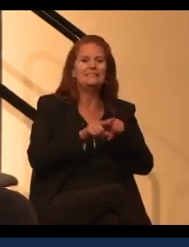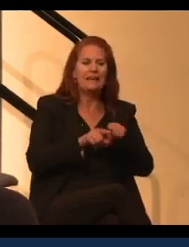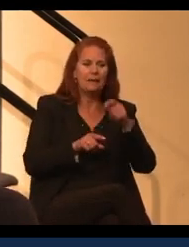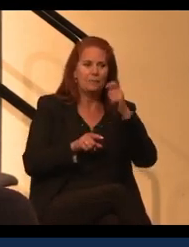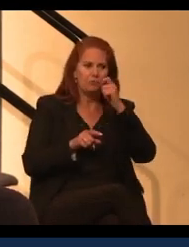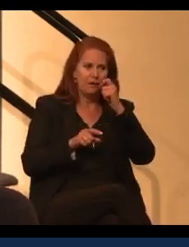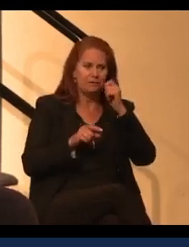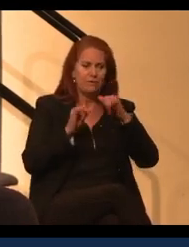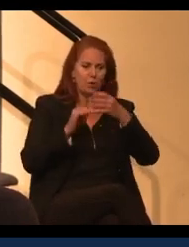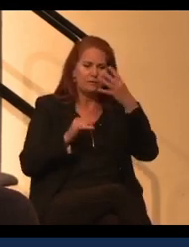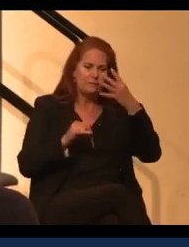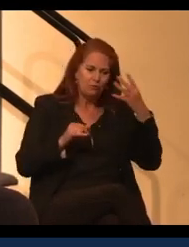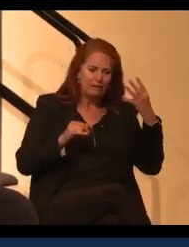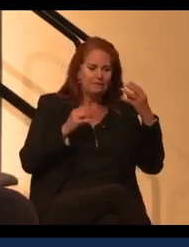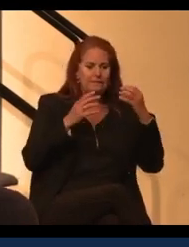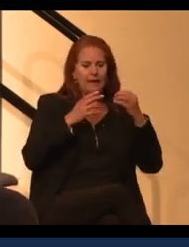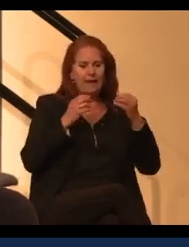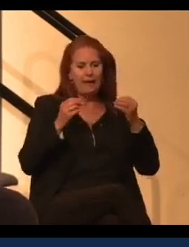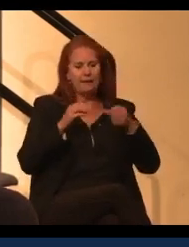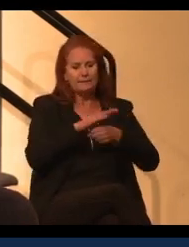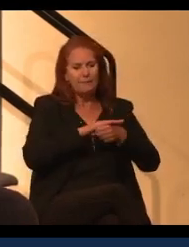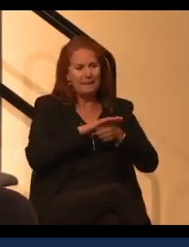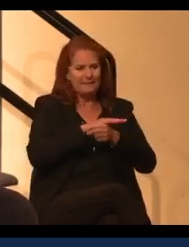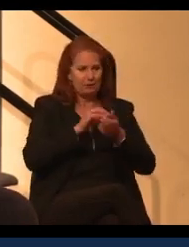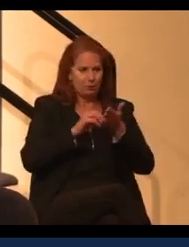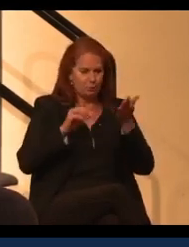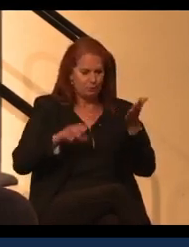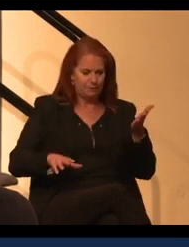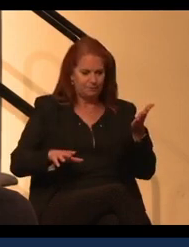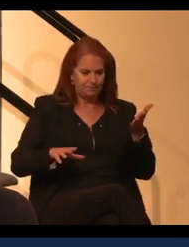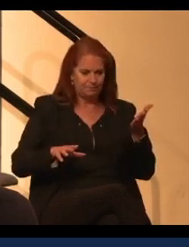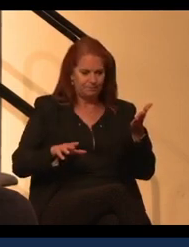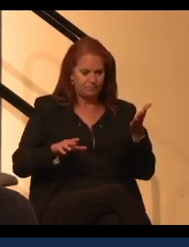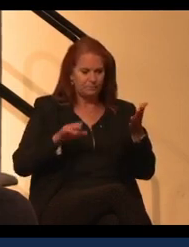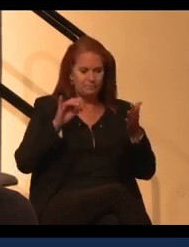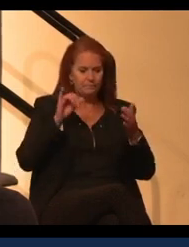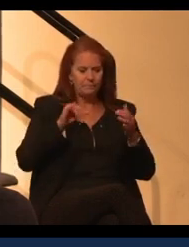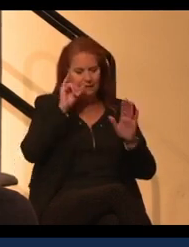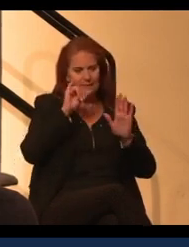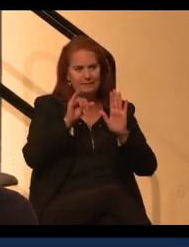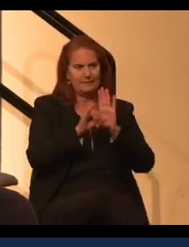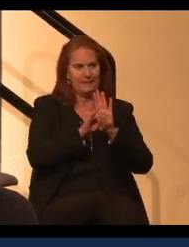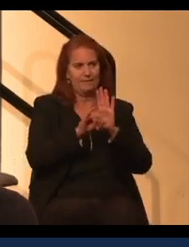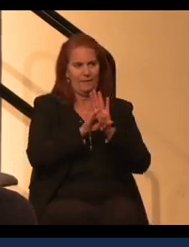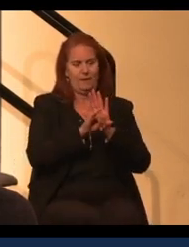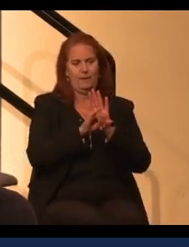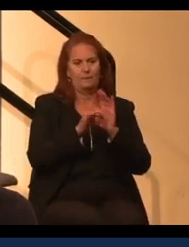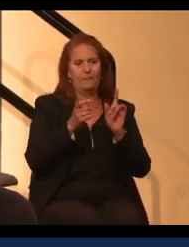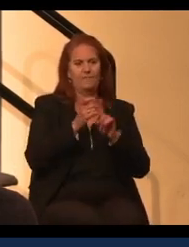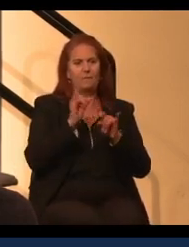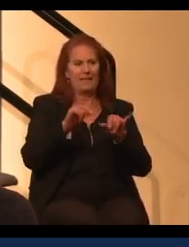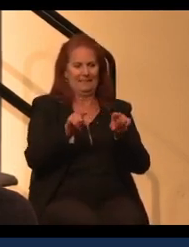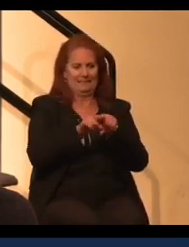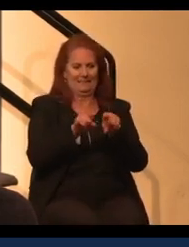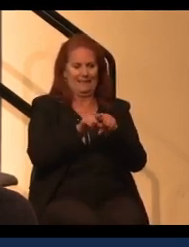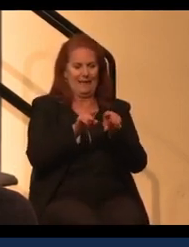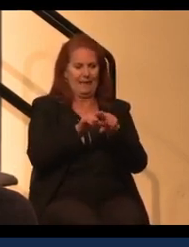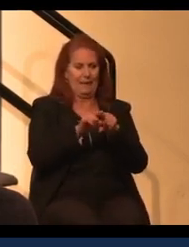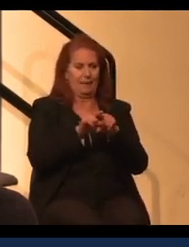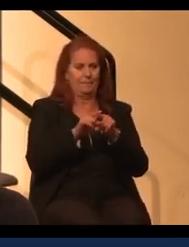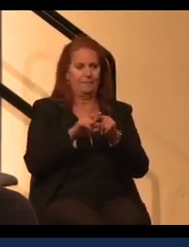those immigrants as well as domestic students that identify from that same